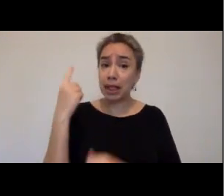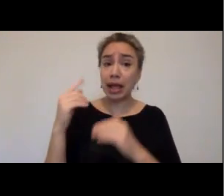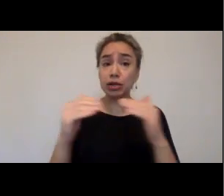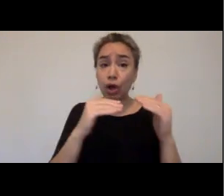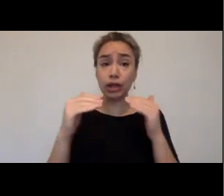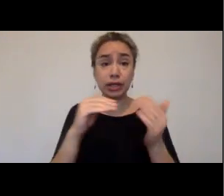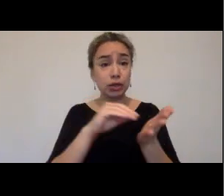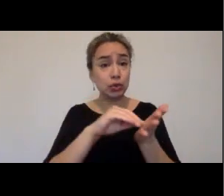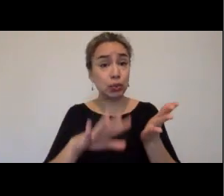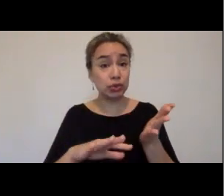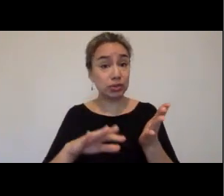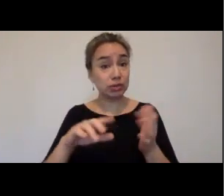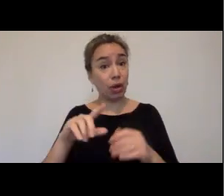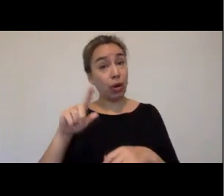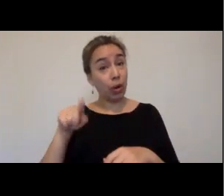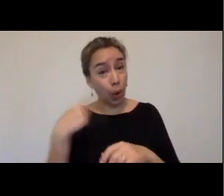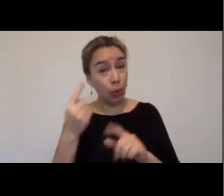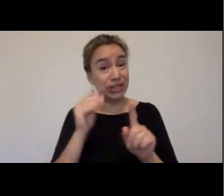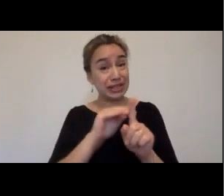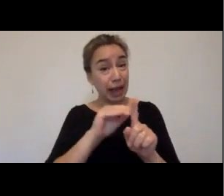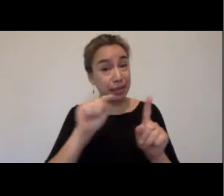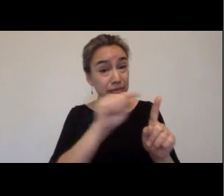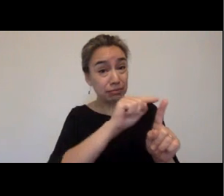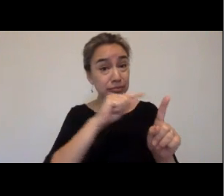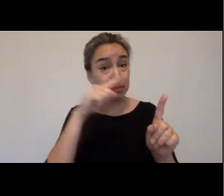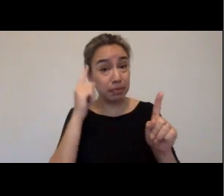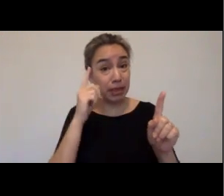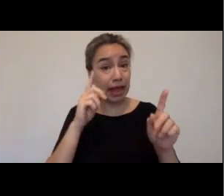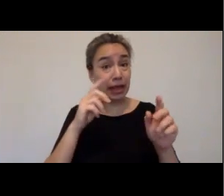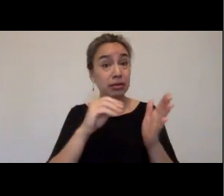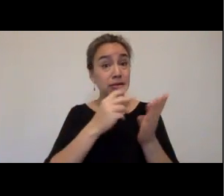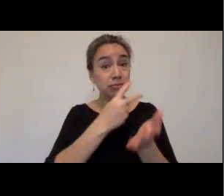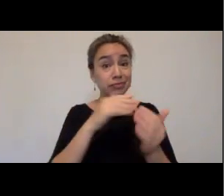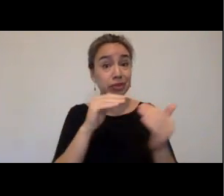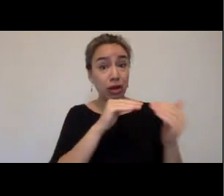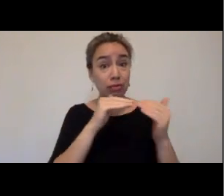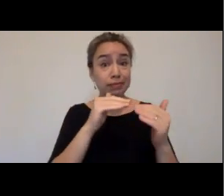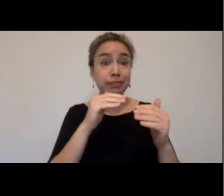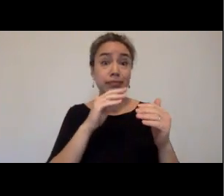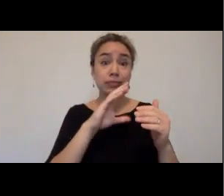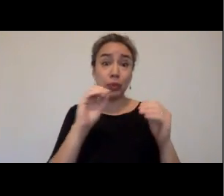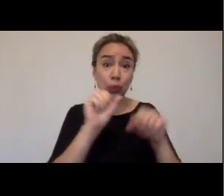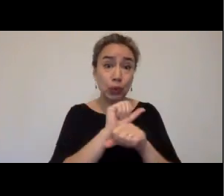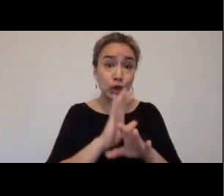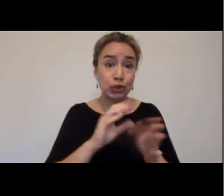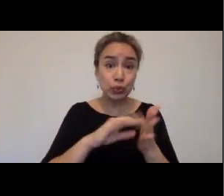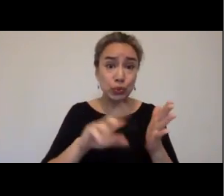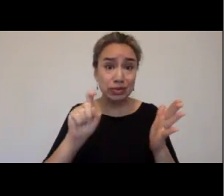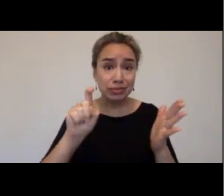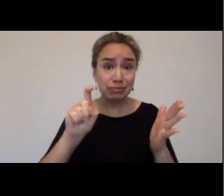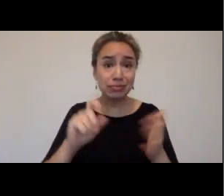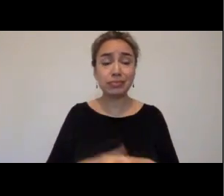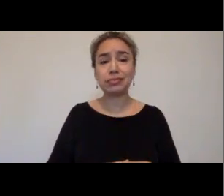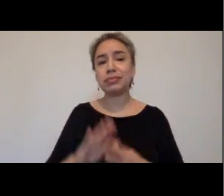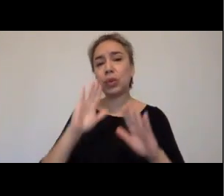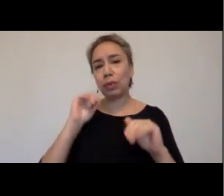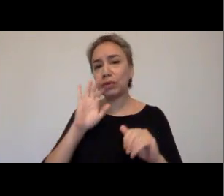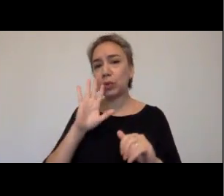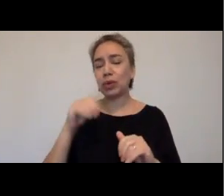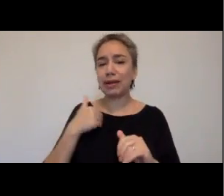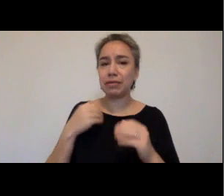the only ones who are being asked to do this work in the department? So all of this is really, hopefully, we have a lot of webinars coming up.